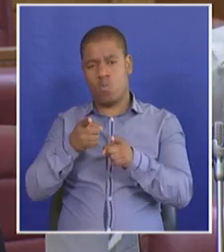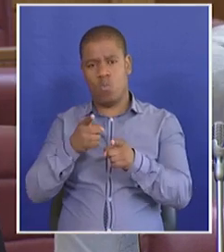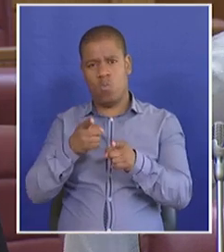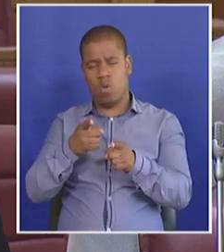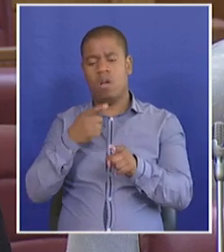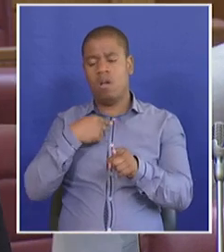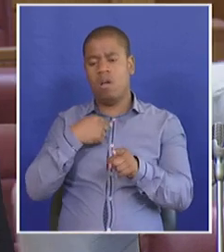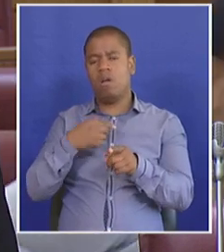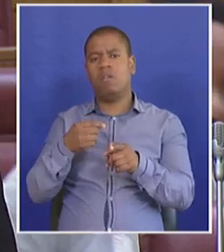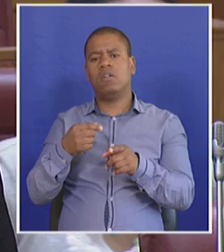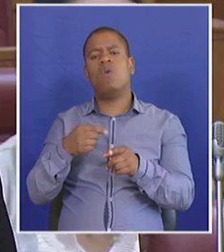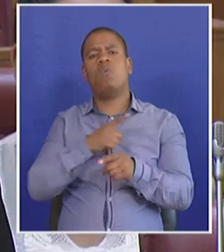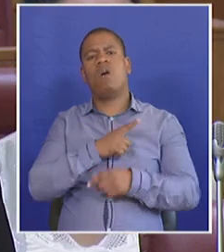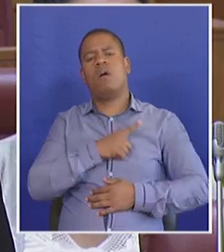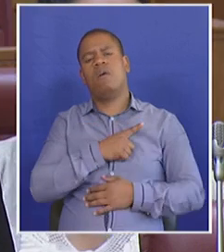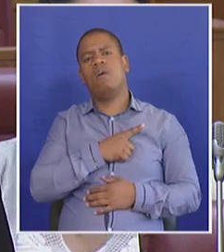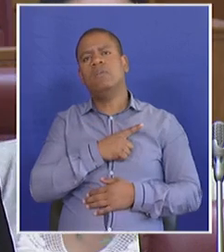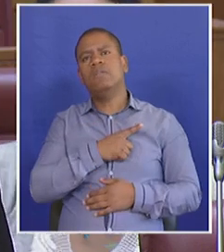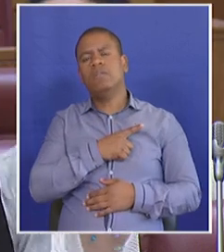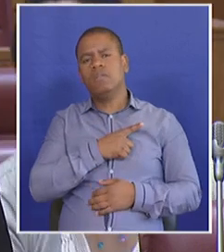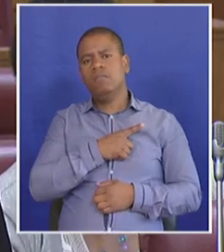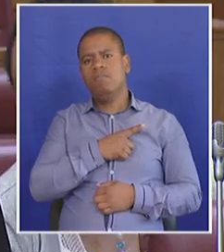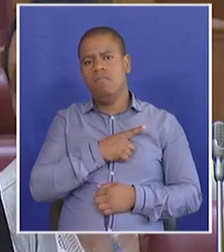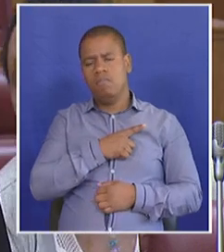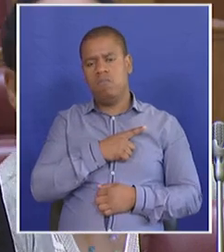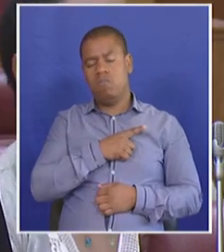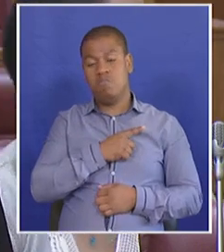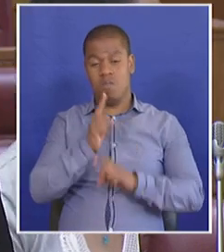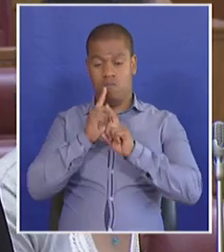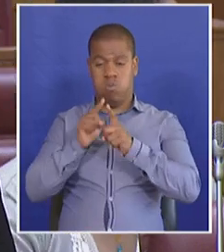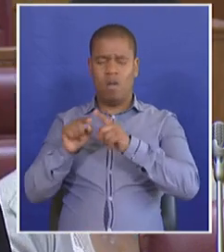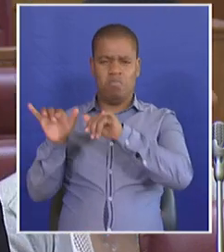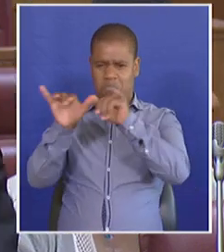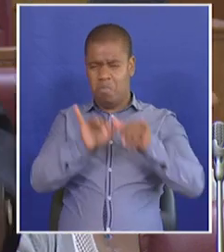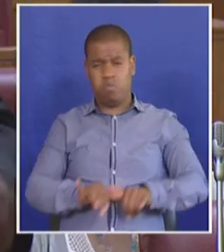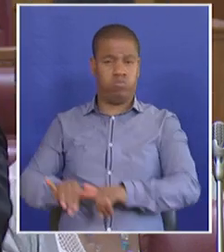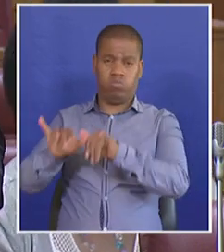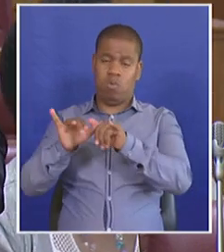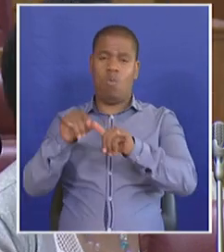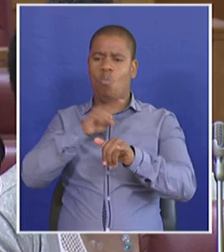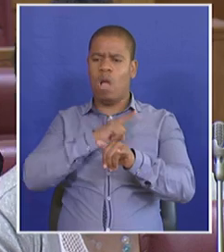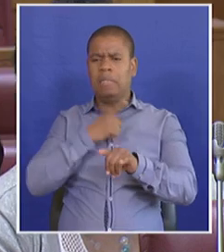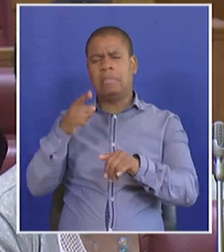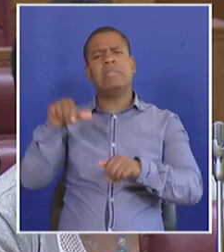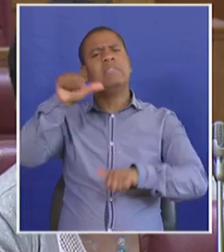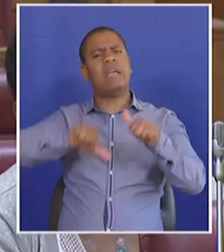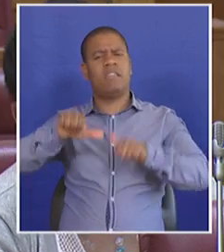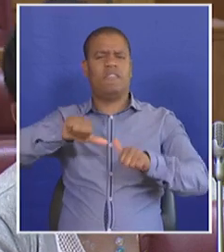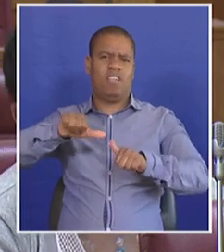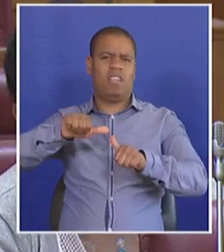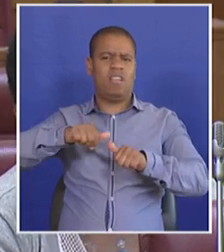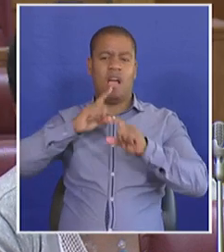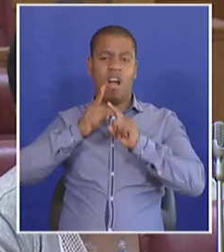nature, precisely because it's a complex scientific kind of matter which deserves to be